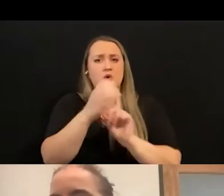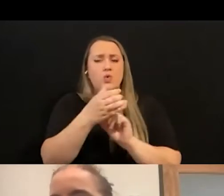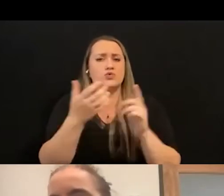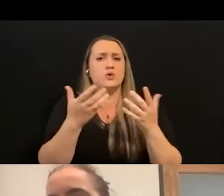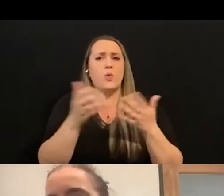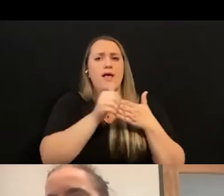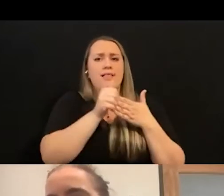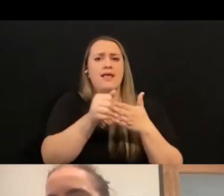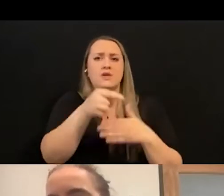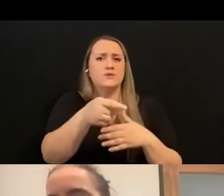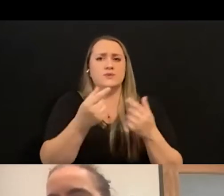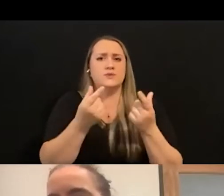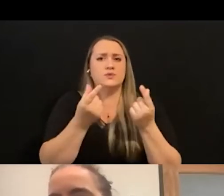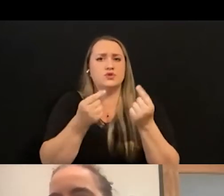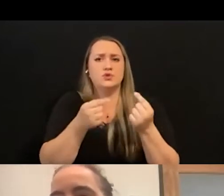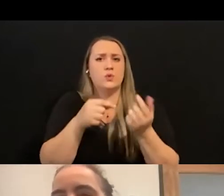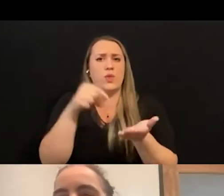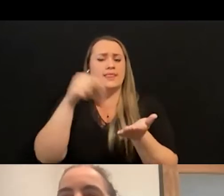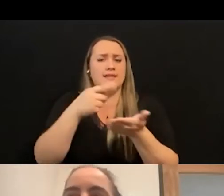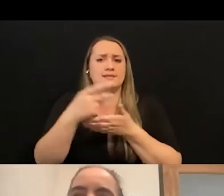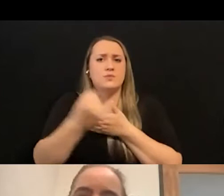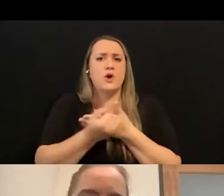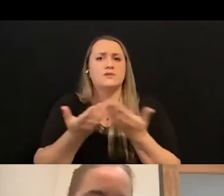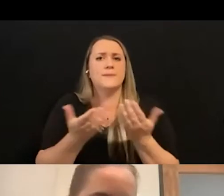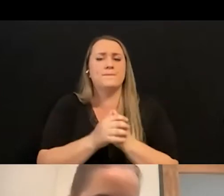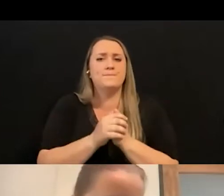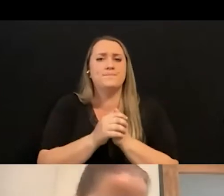you to do this project.